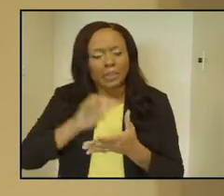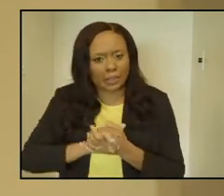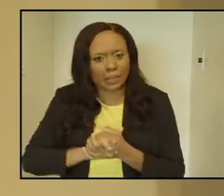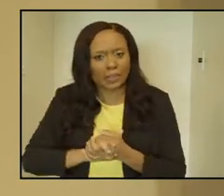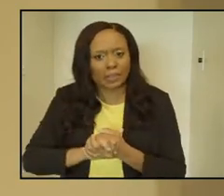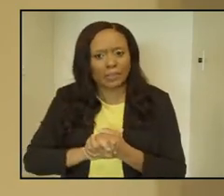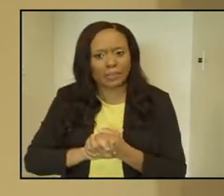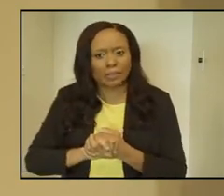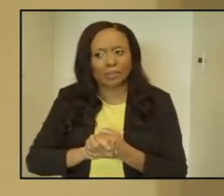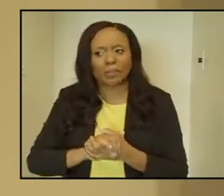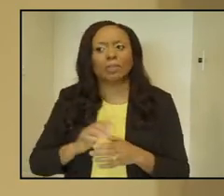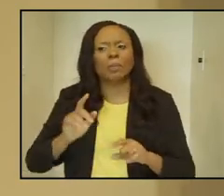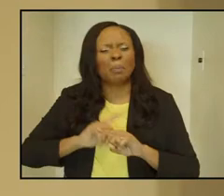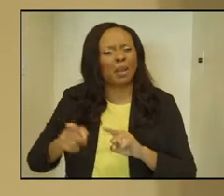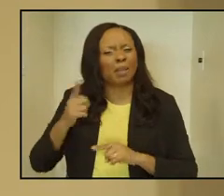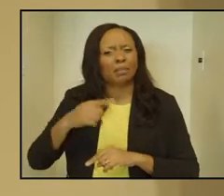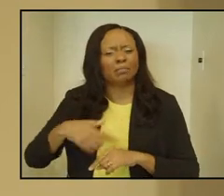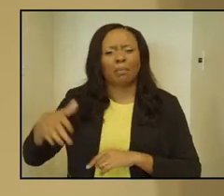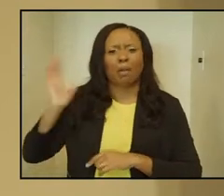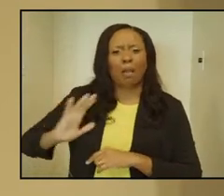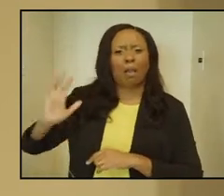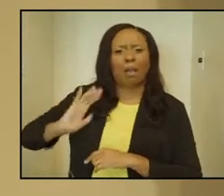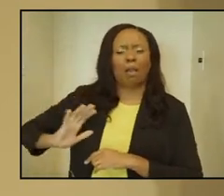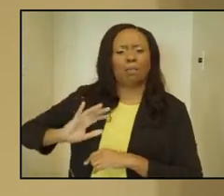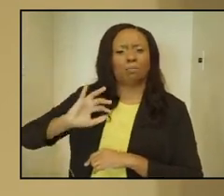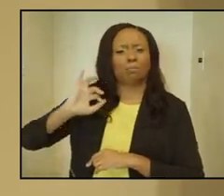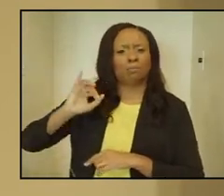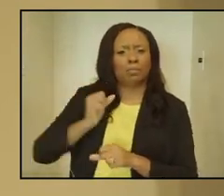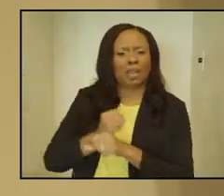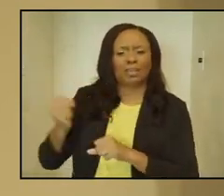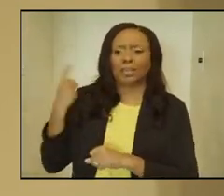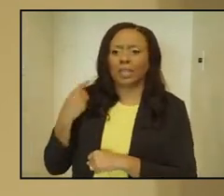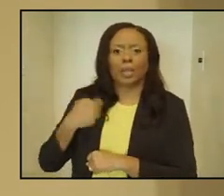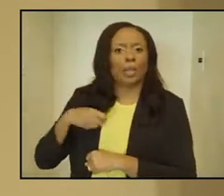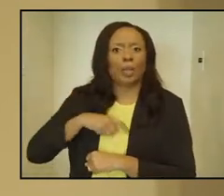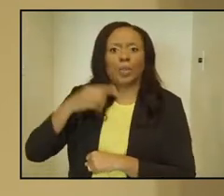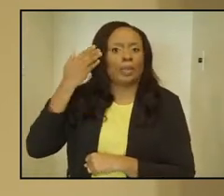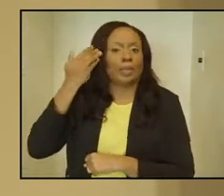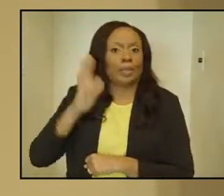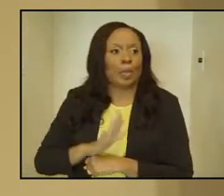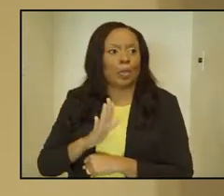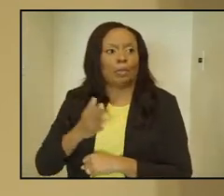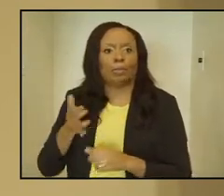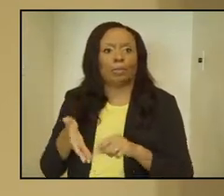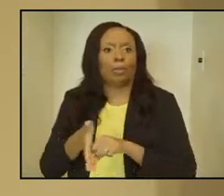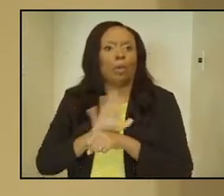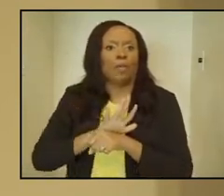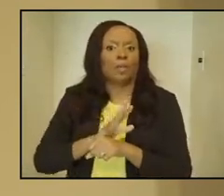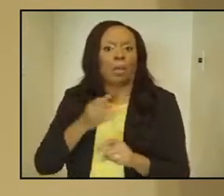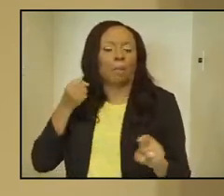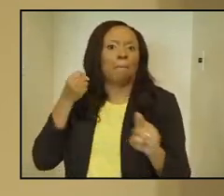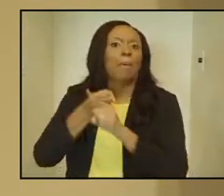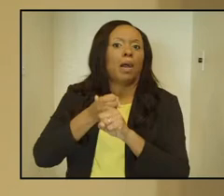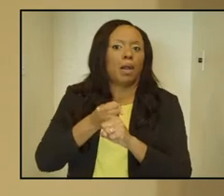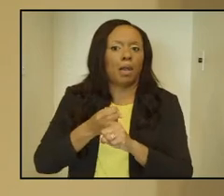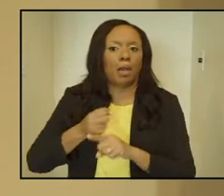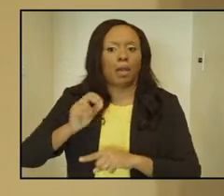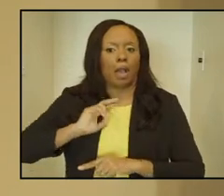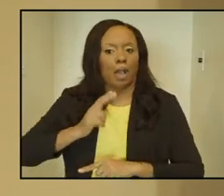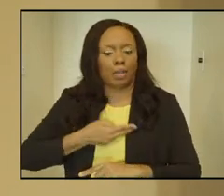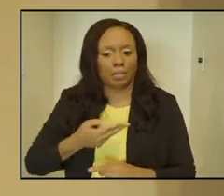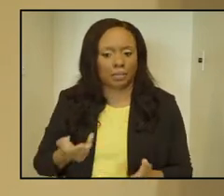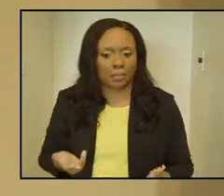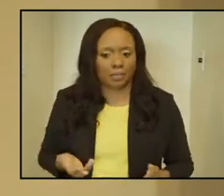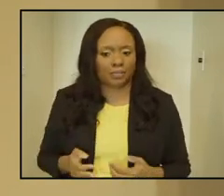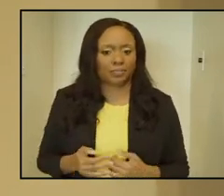weeks, COVID would literally suck the oxygen out of everything that we were doing. And while last